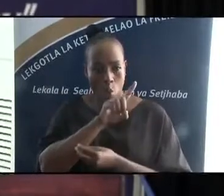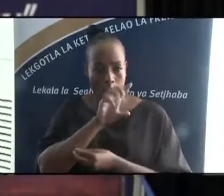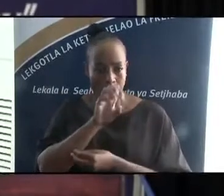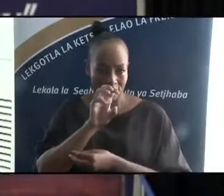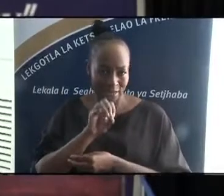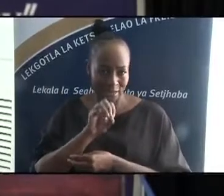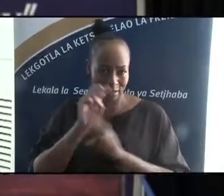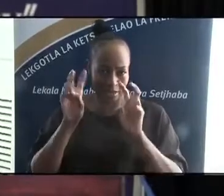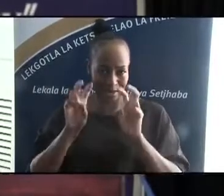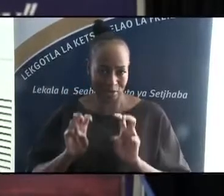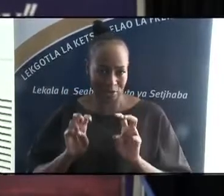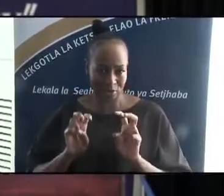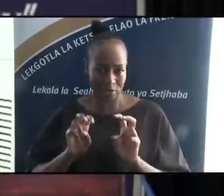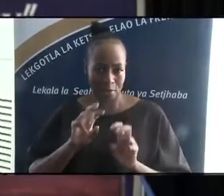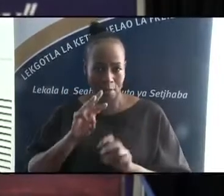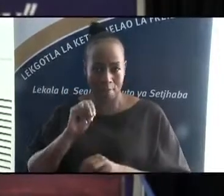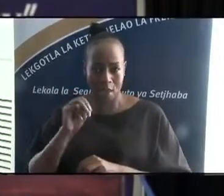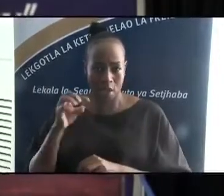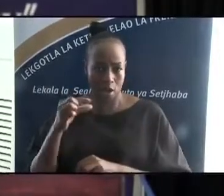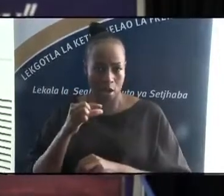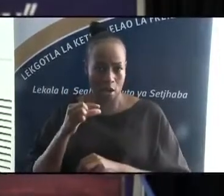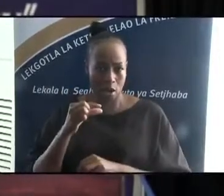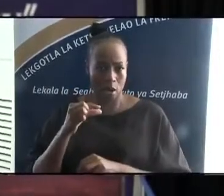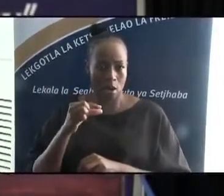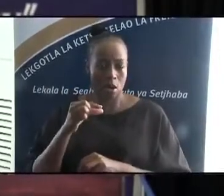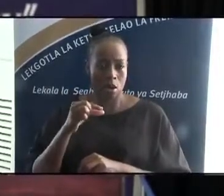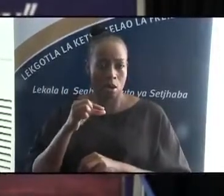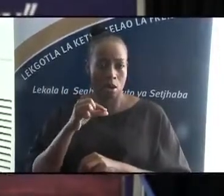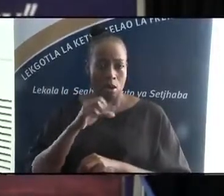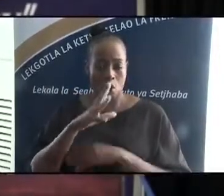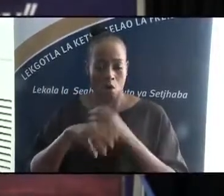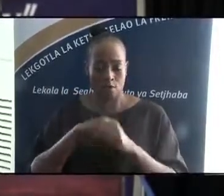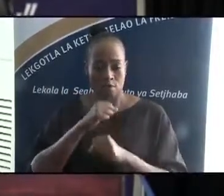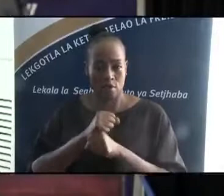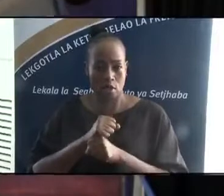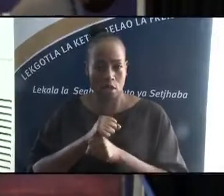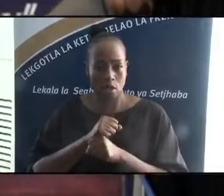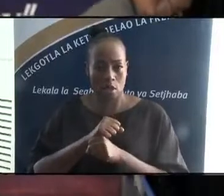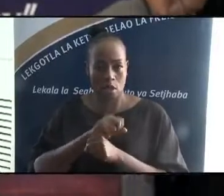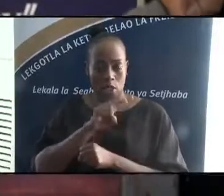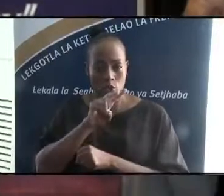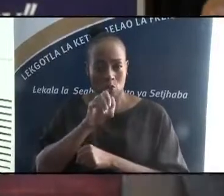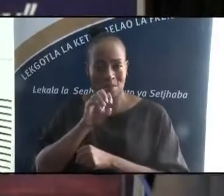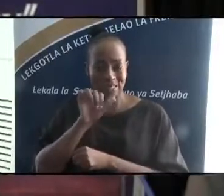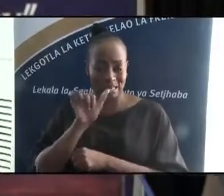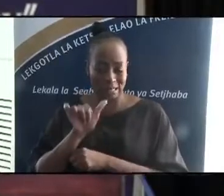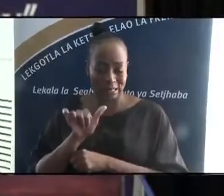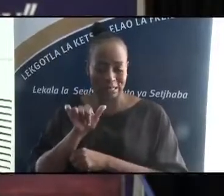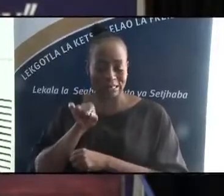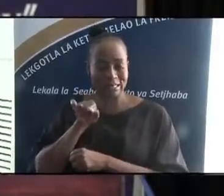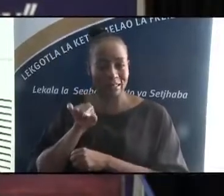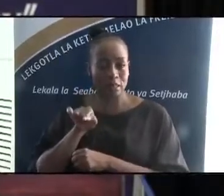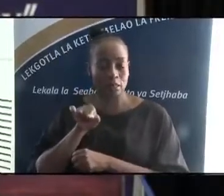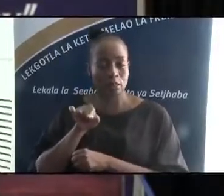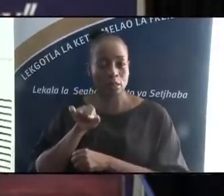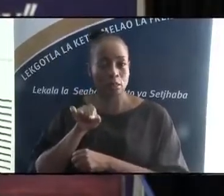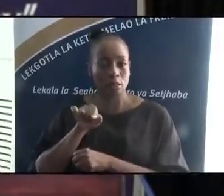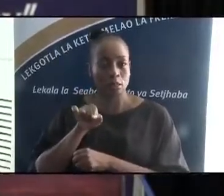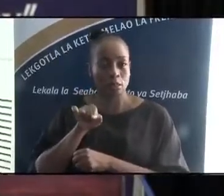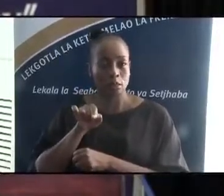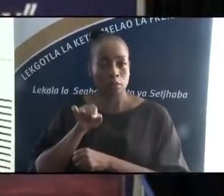and amendments to the Electricity Regulation Act of 2006. In the spirit of